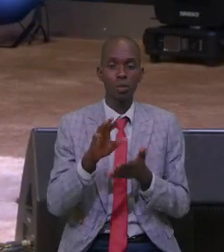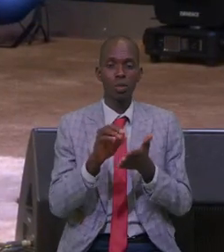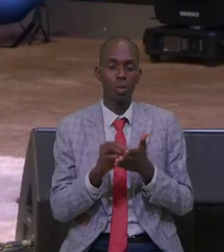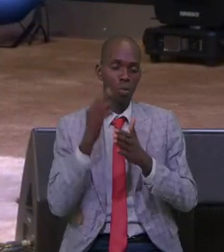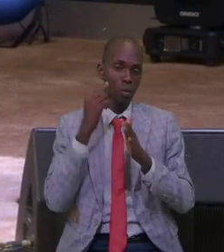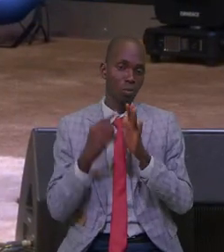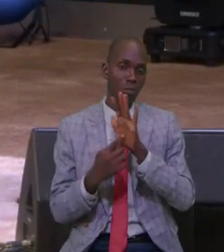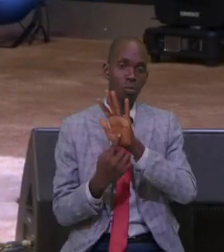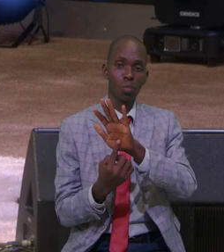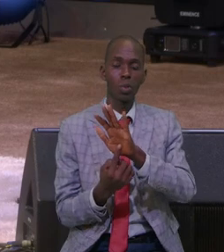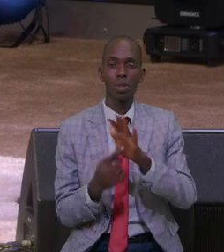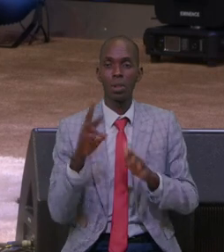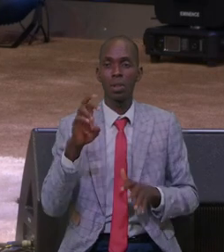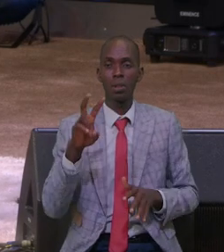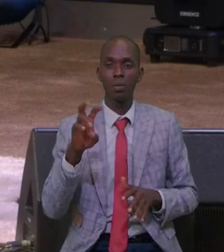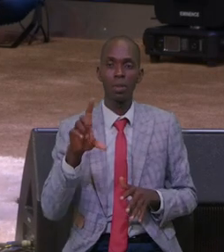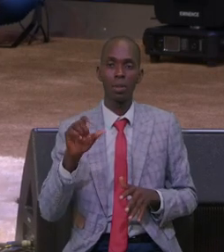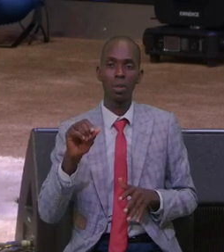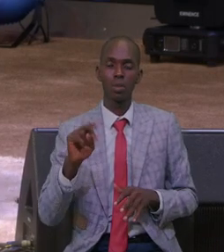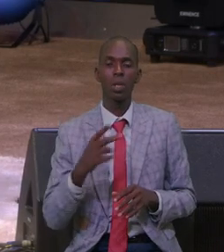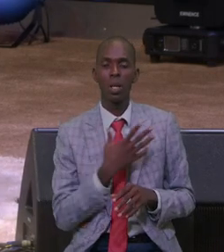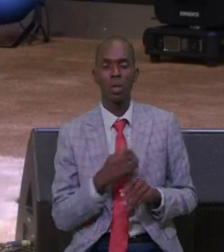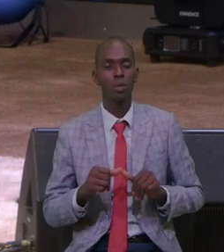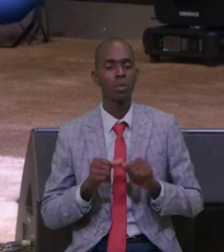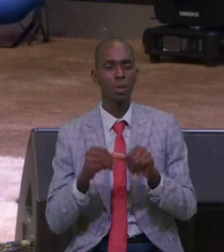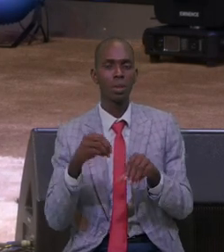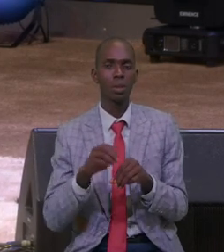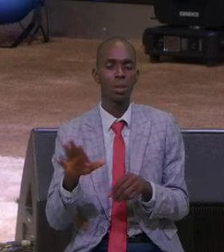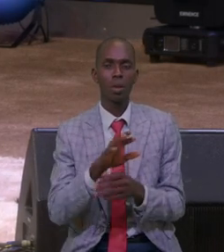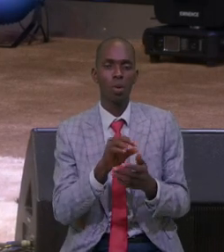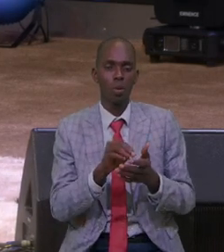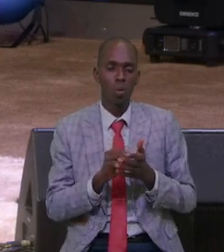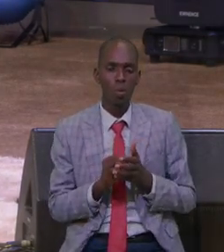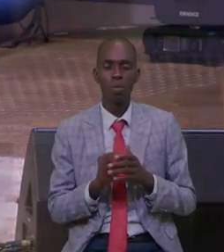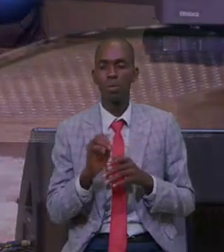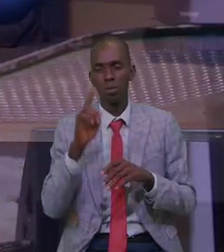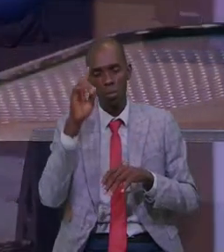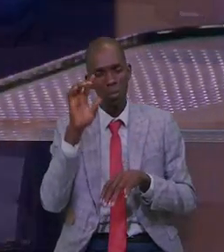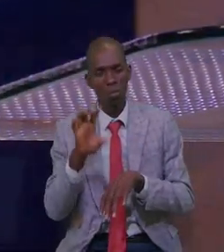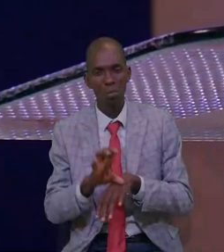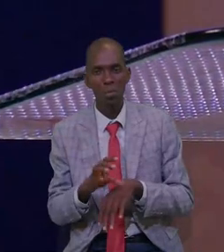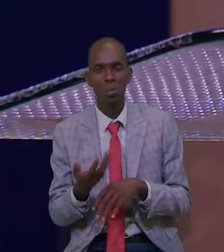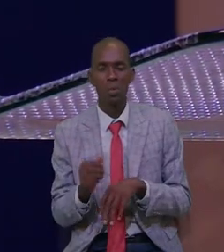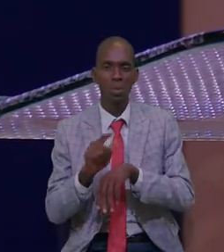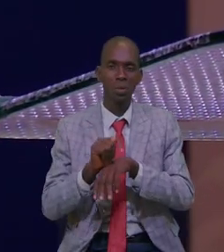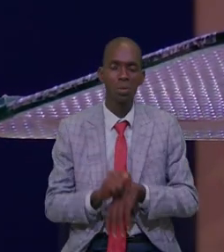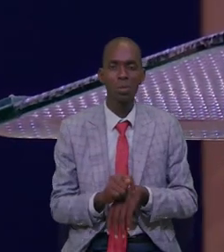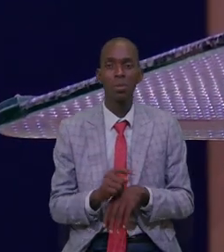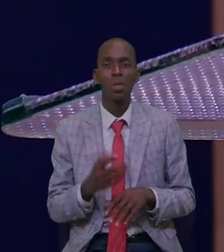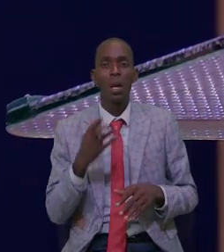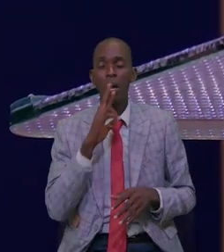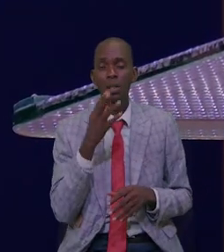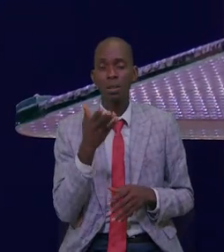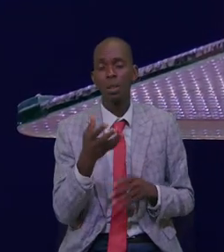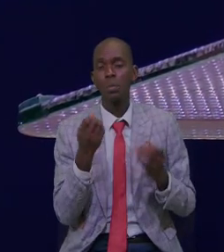own dogmas. That's how they scorned him. Are there people today that have heard of Christ? Are there people today that have gone